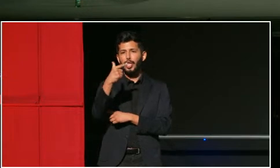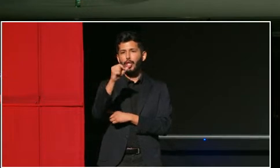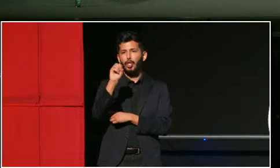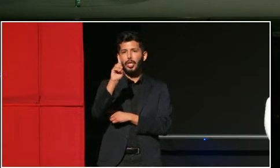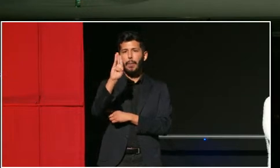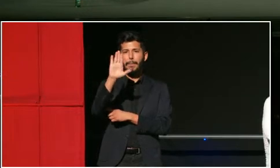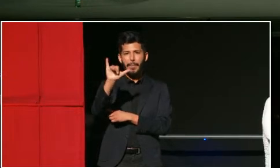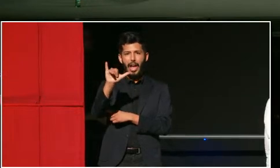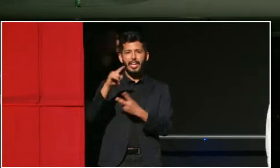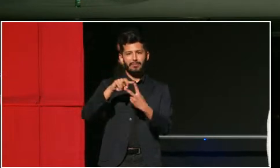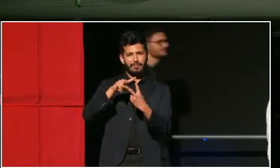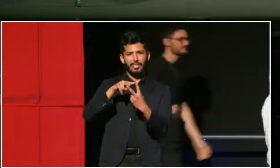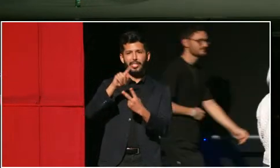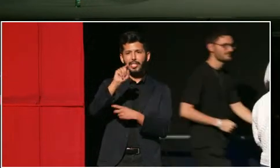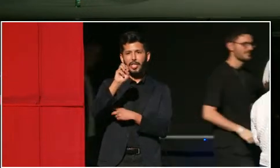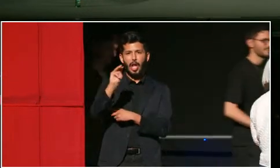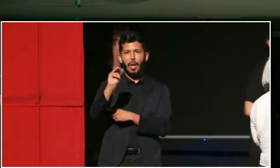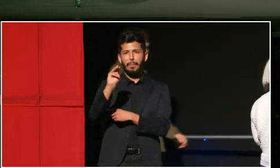White.